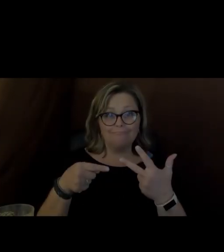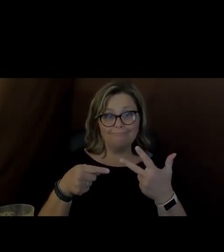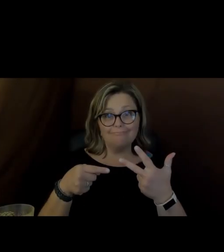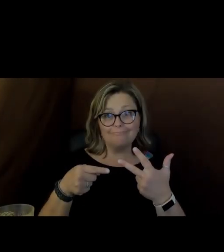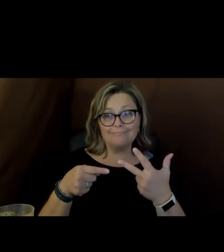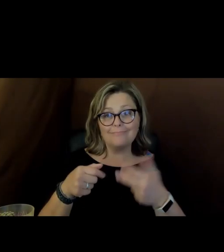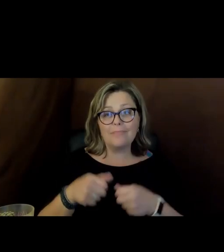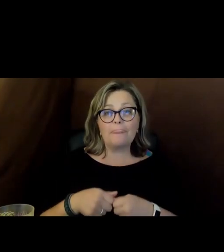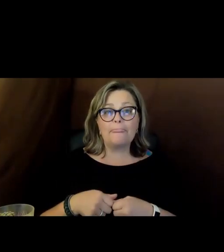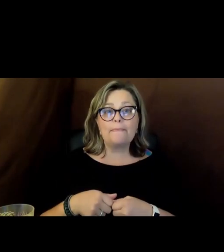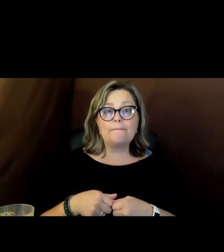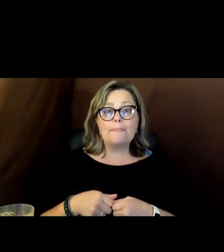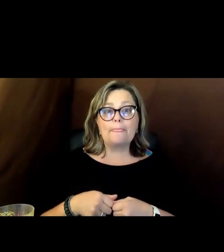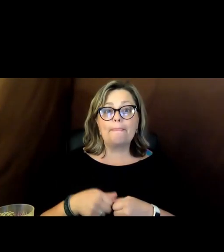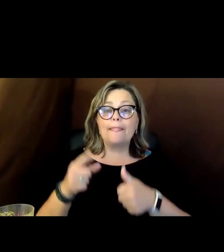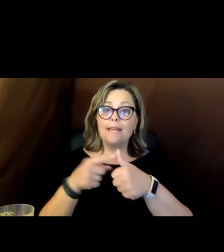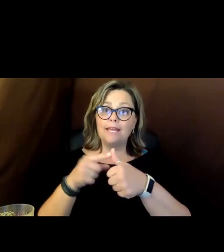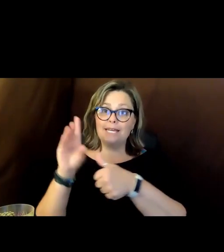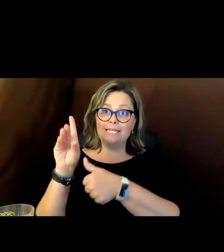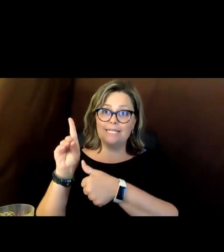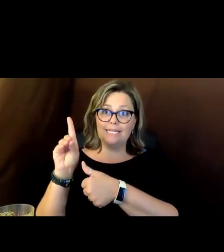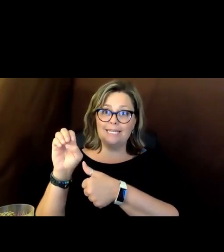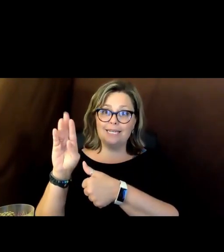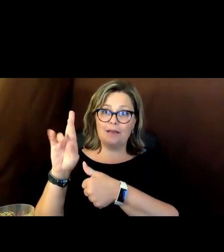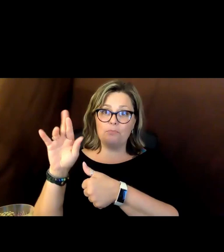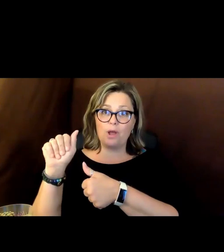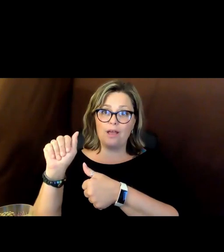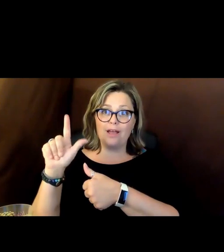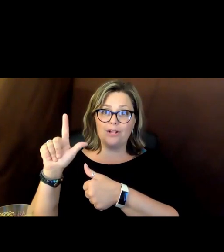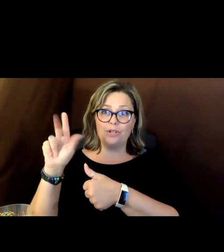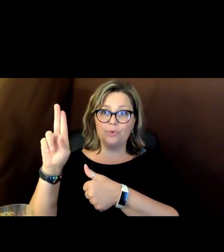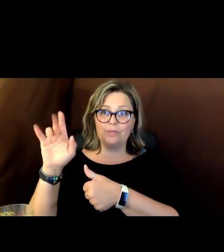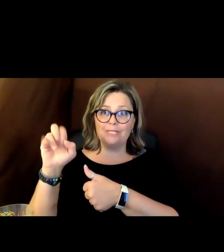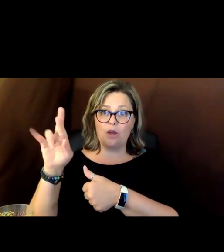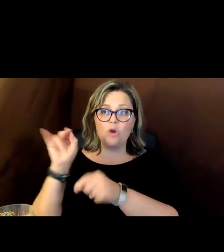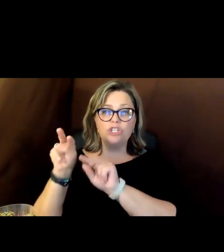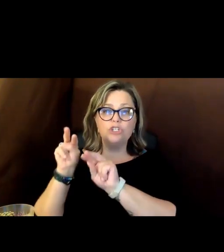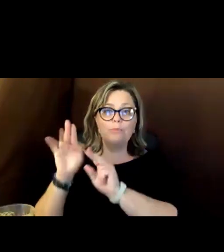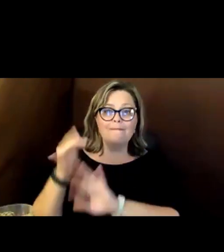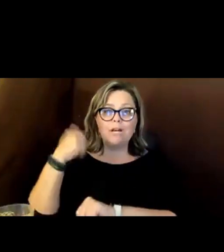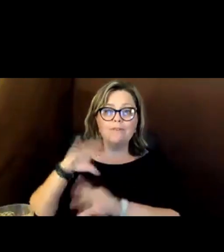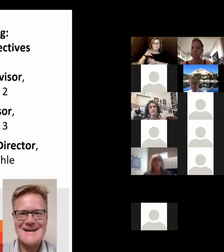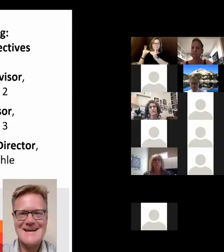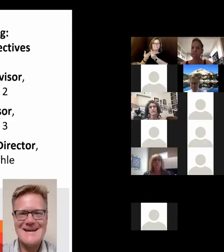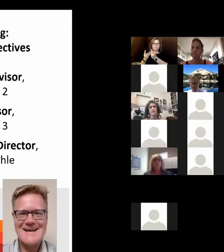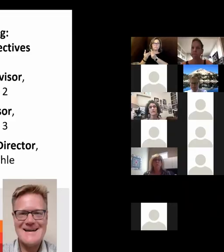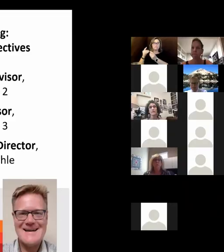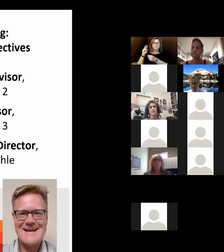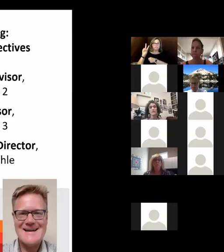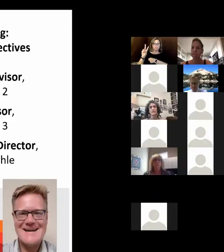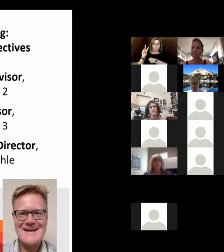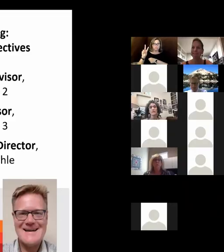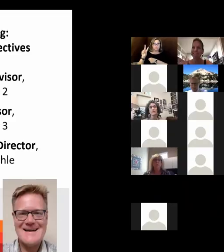And we have joining us now Deborah Lucero, Supervisor for Butte County District 2. Tammy